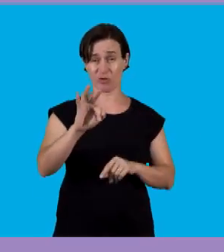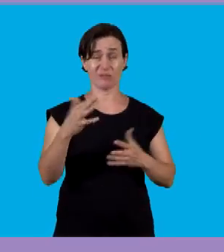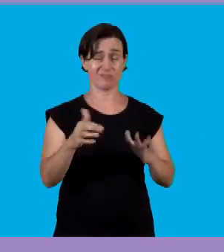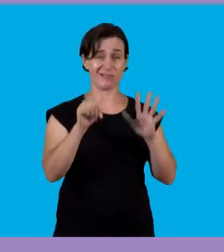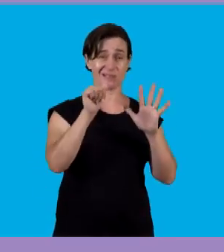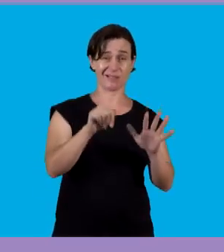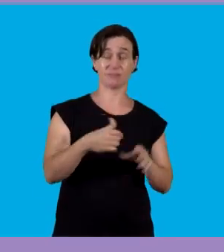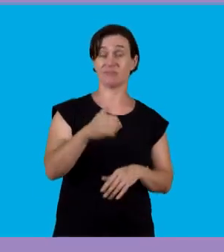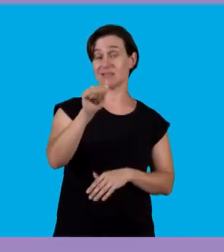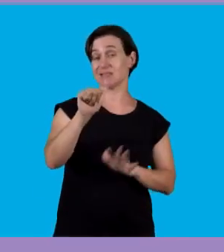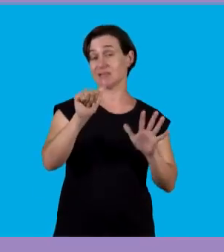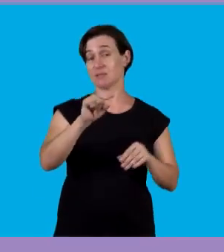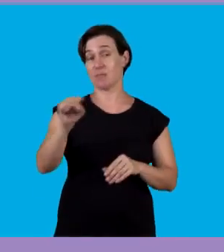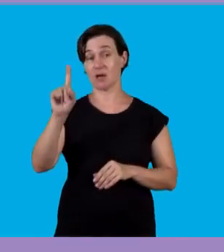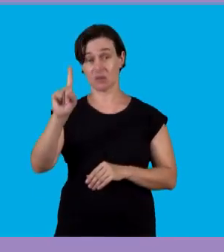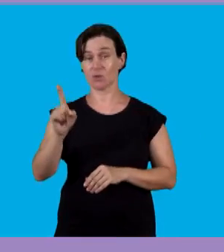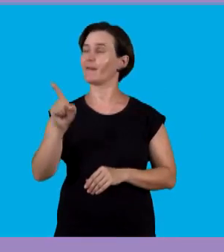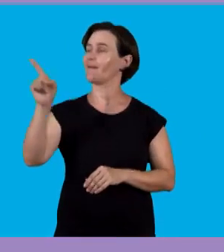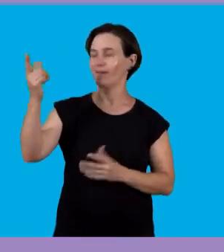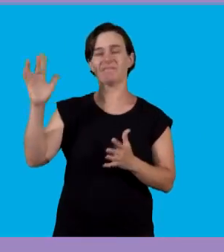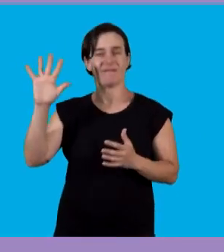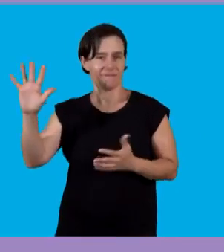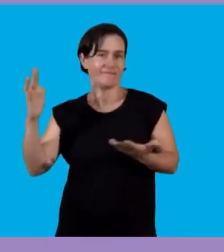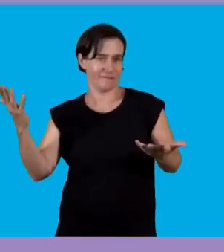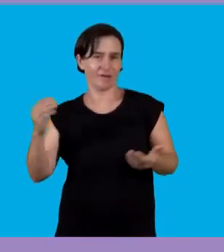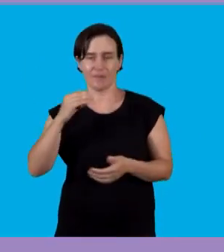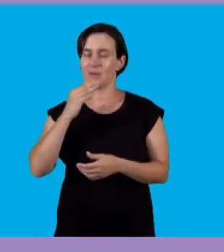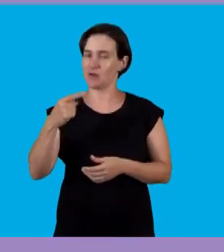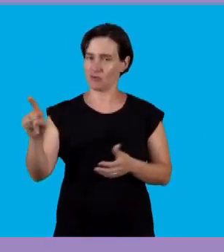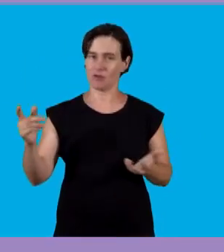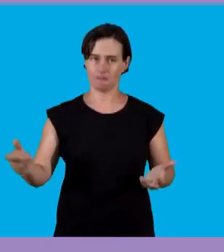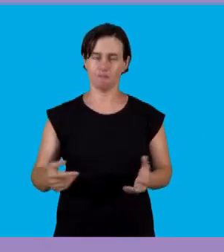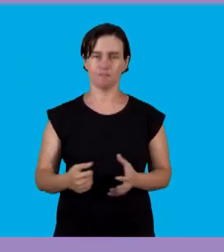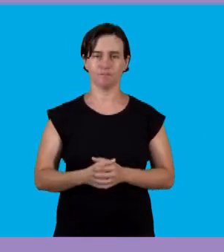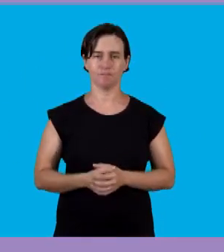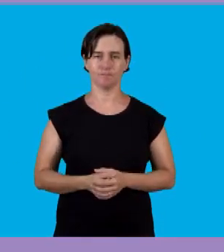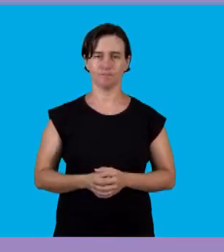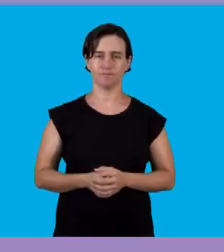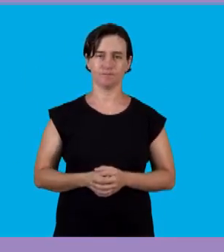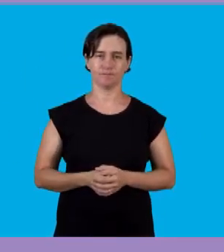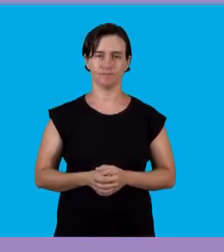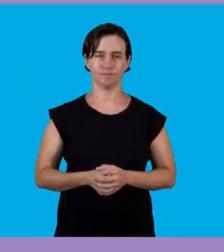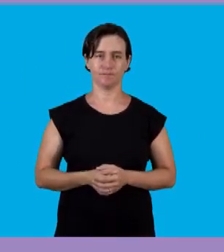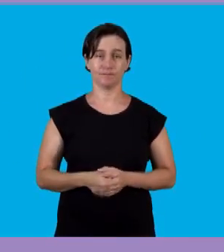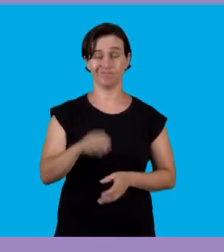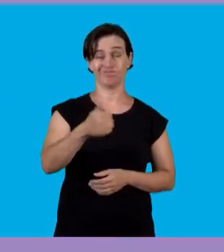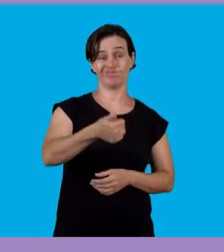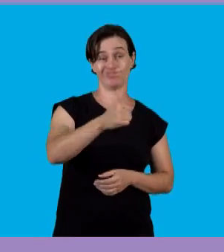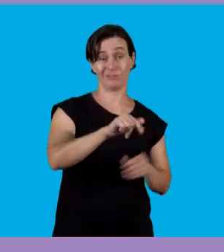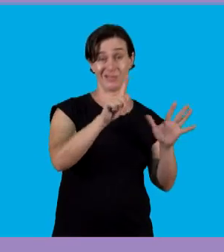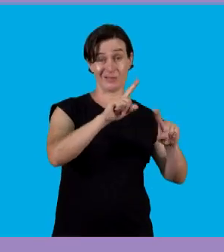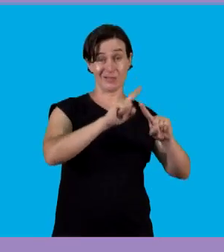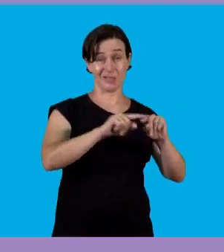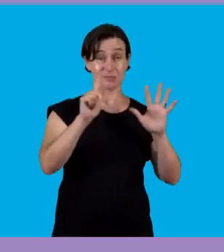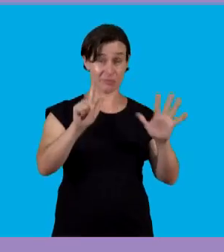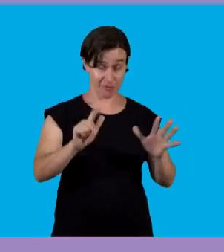is 6. And when we subtract 1, we get that output value of a 5. Then when we say